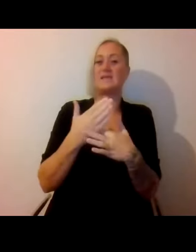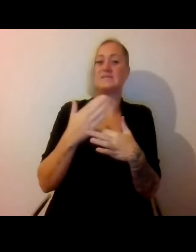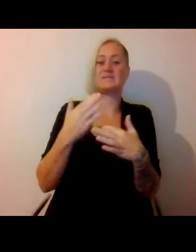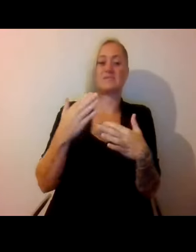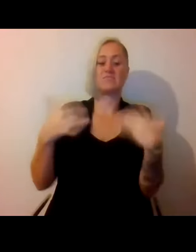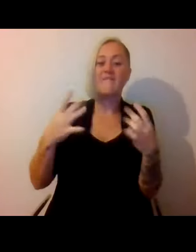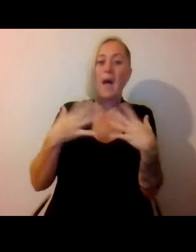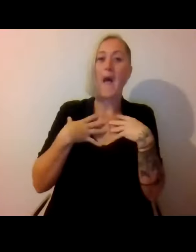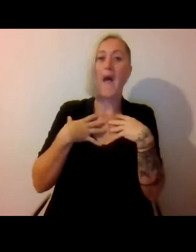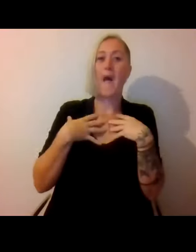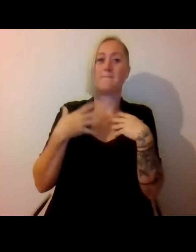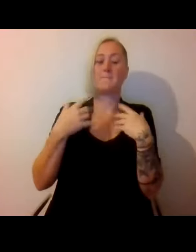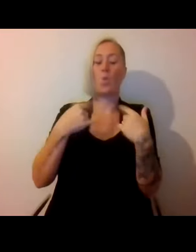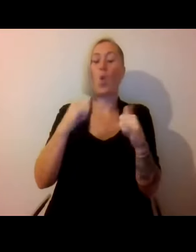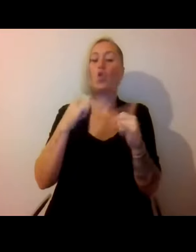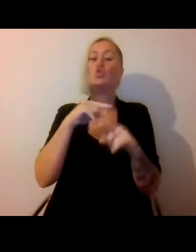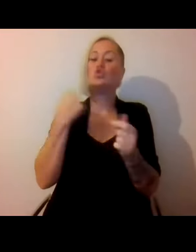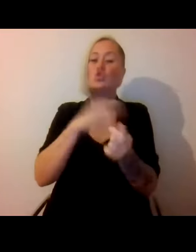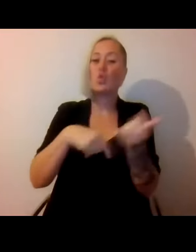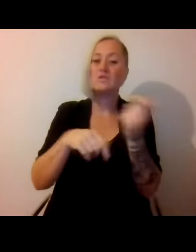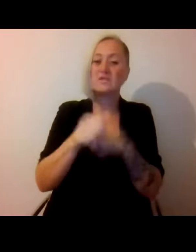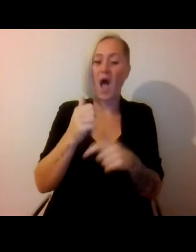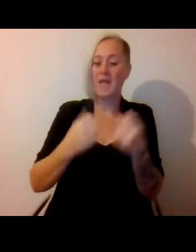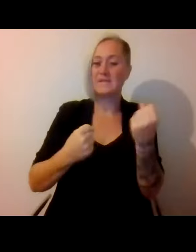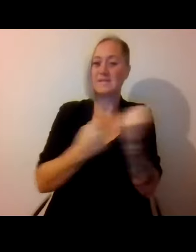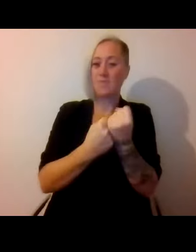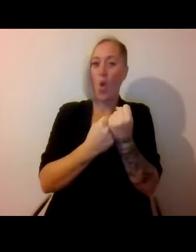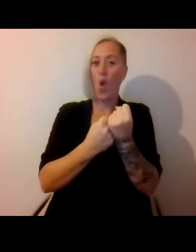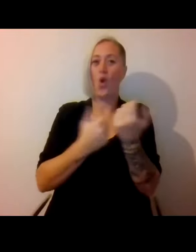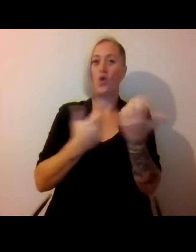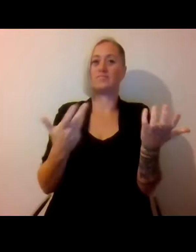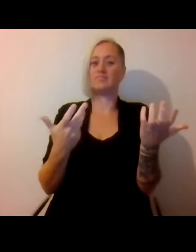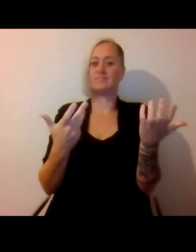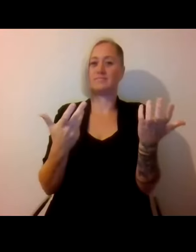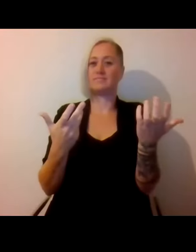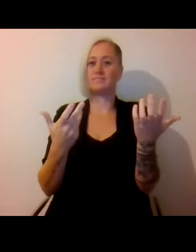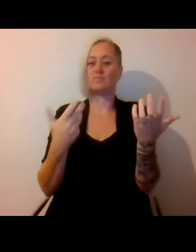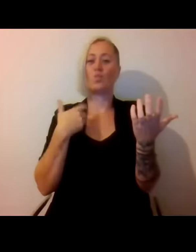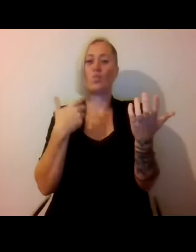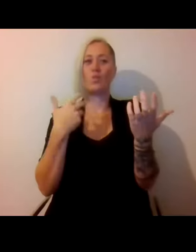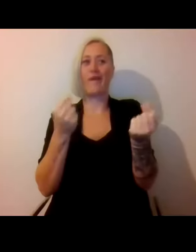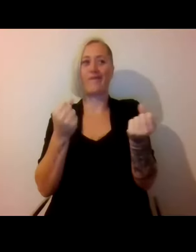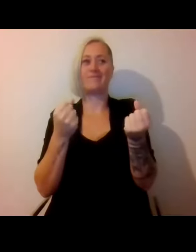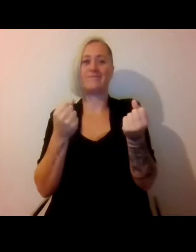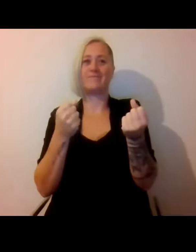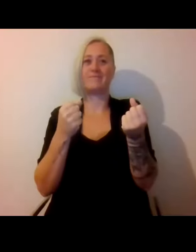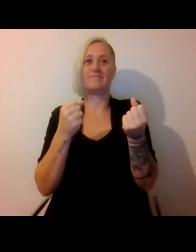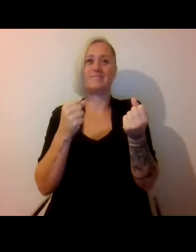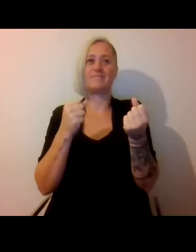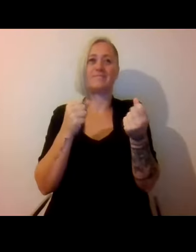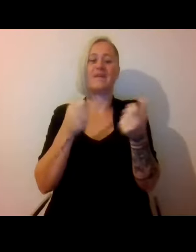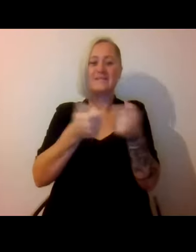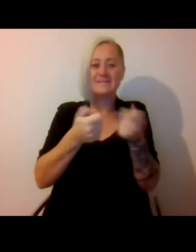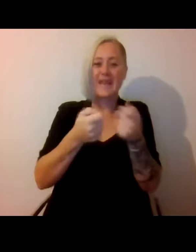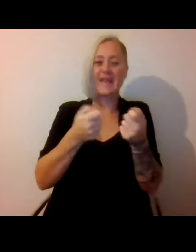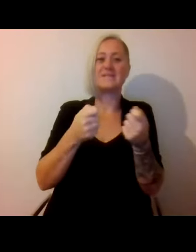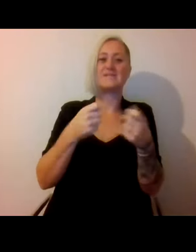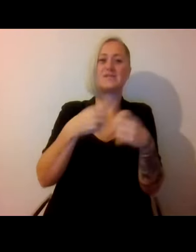and suicide support via text, Skype, interpreters, and emails. But this was done